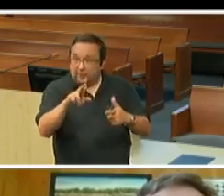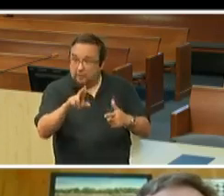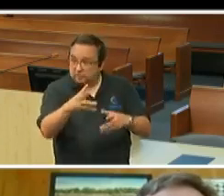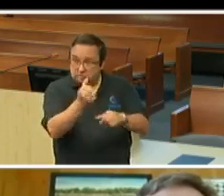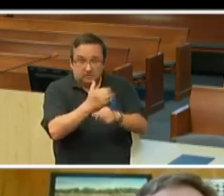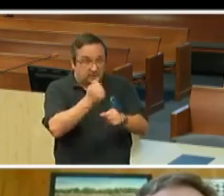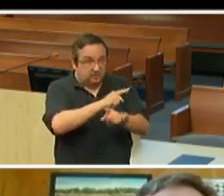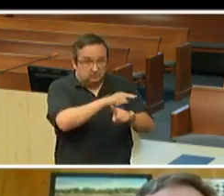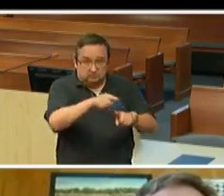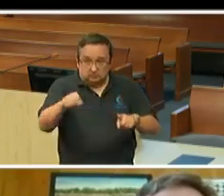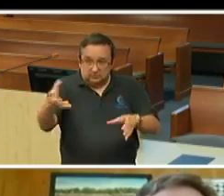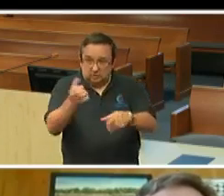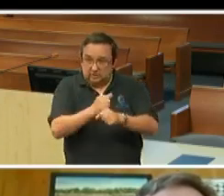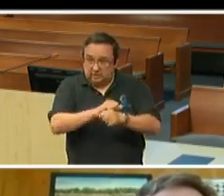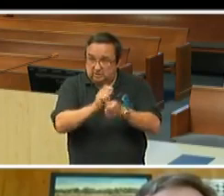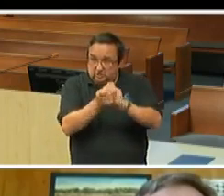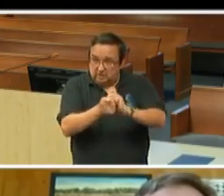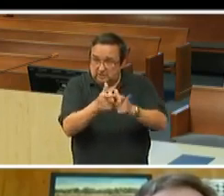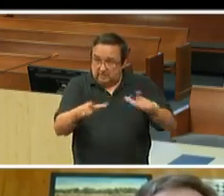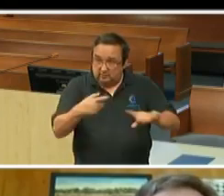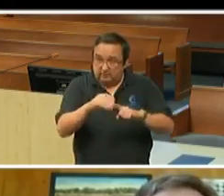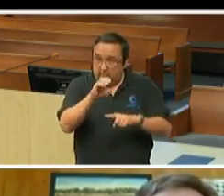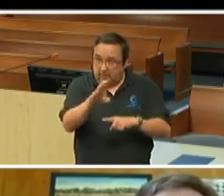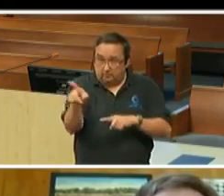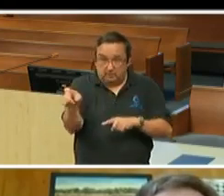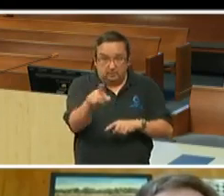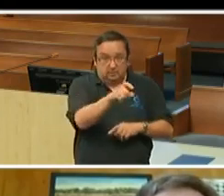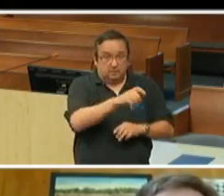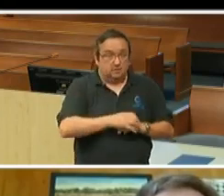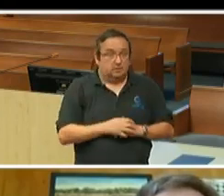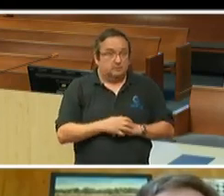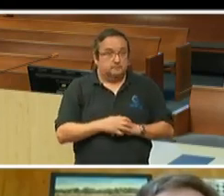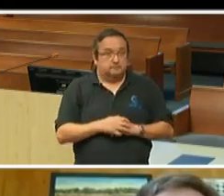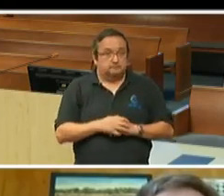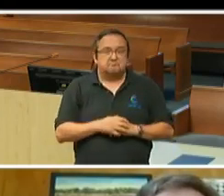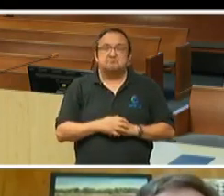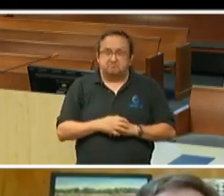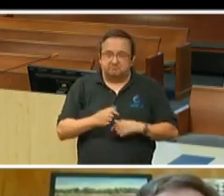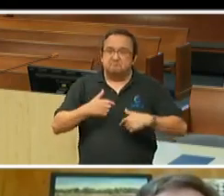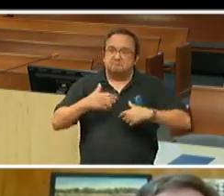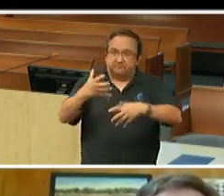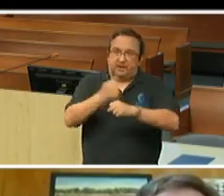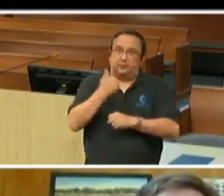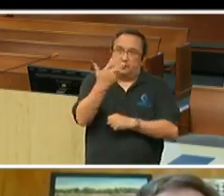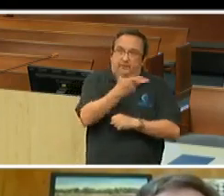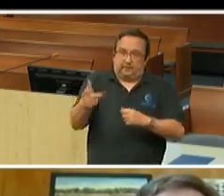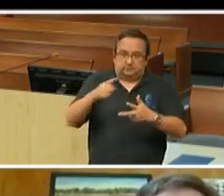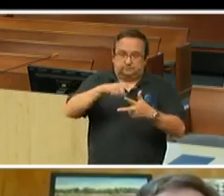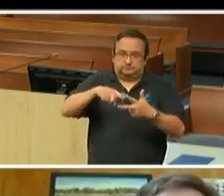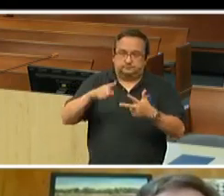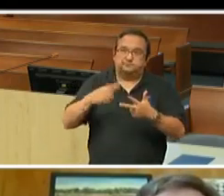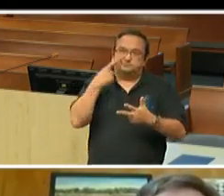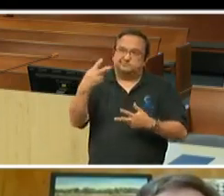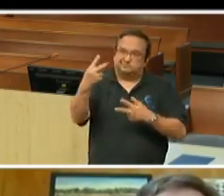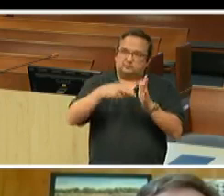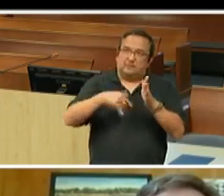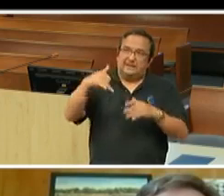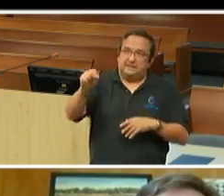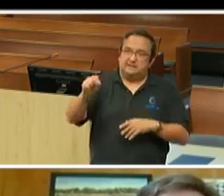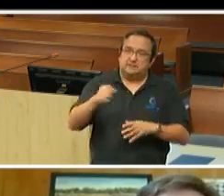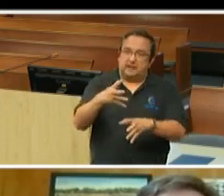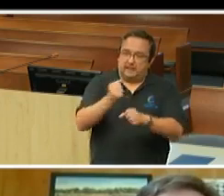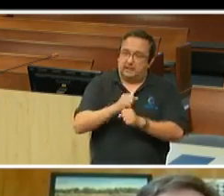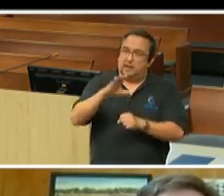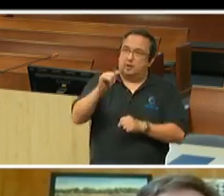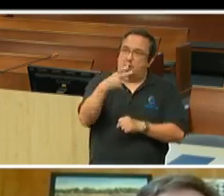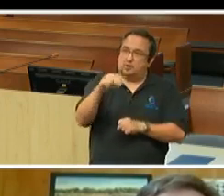the proposed amended language from Bob Swain? I got the three things that Hutch just read, and I received the